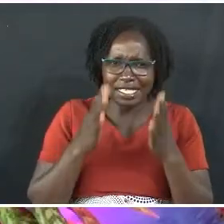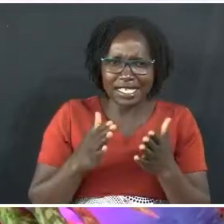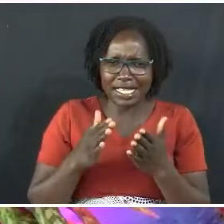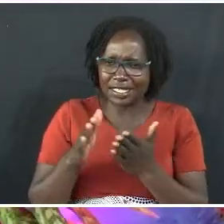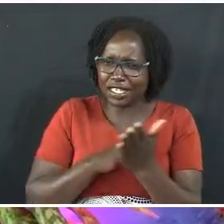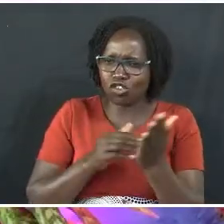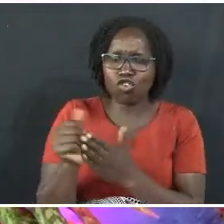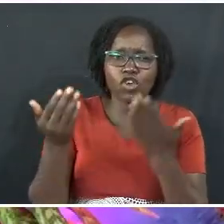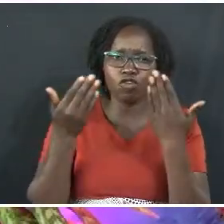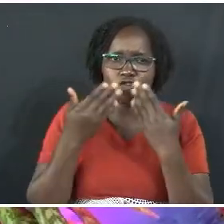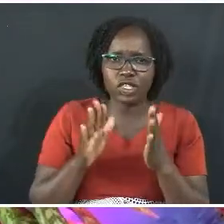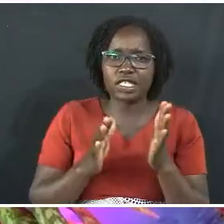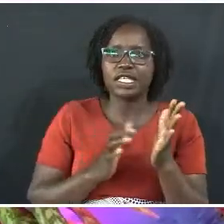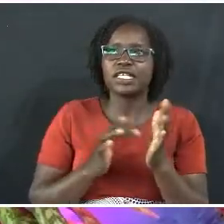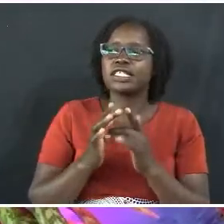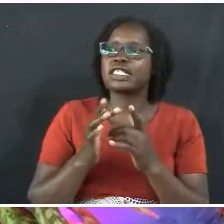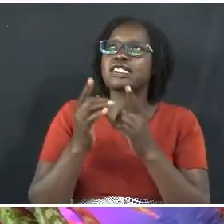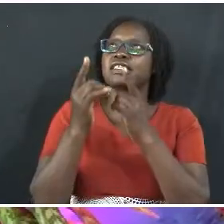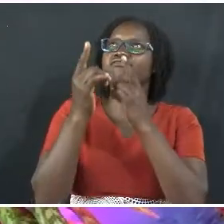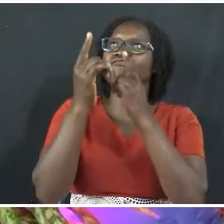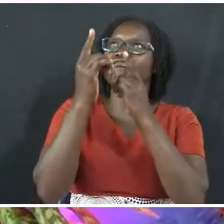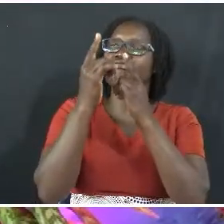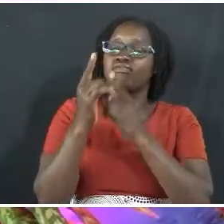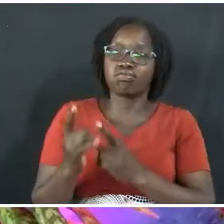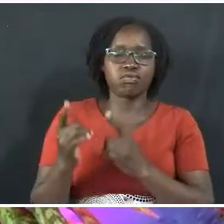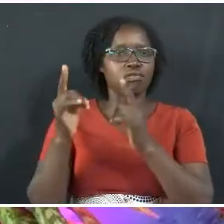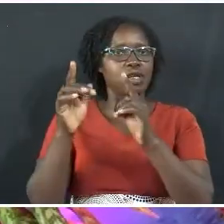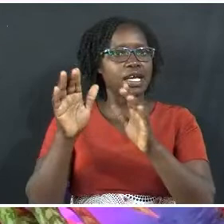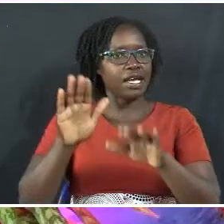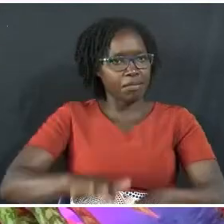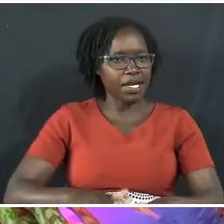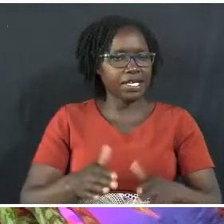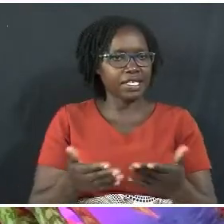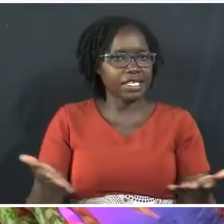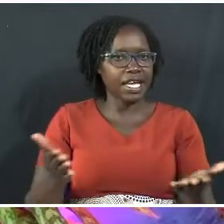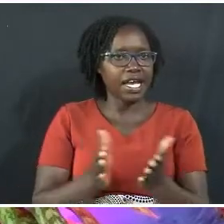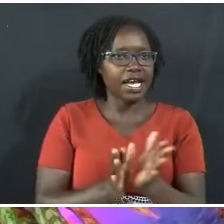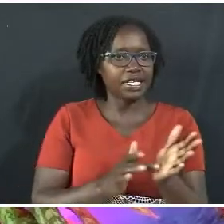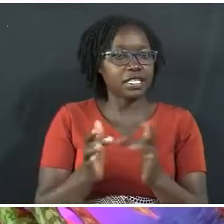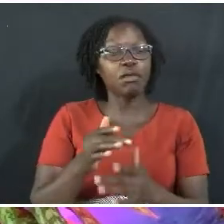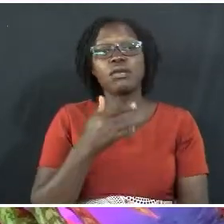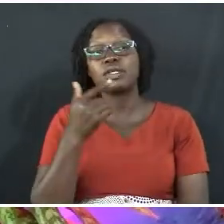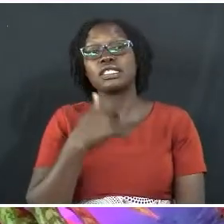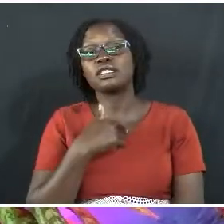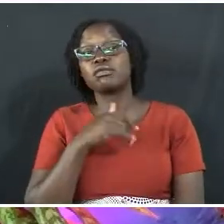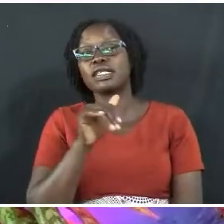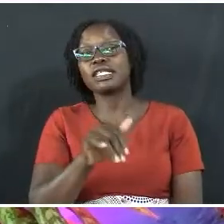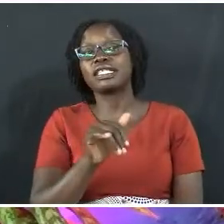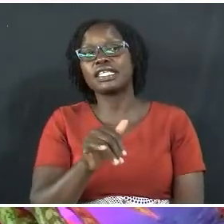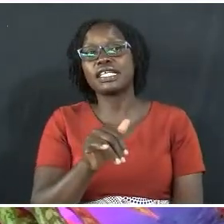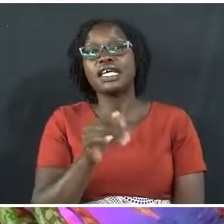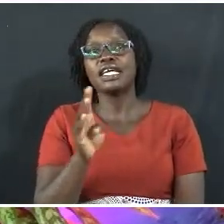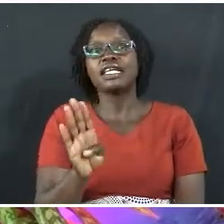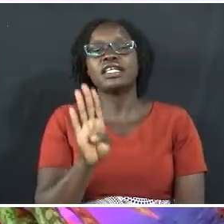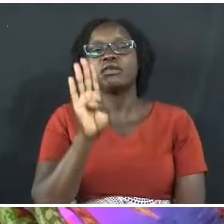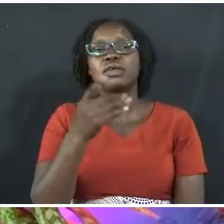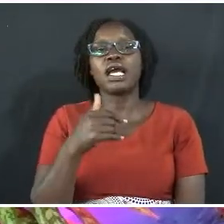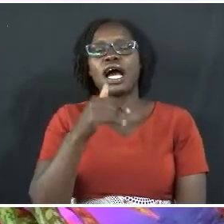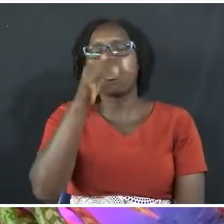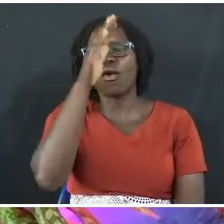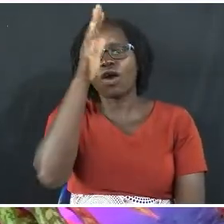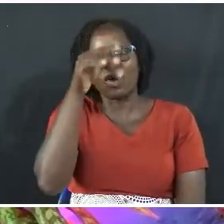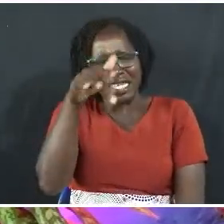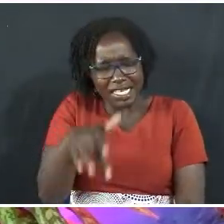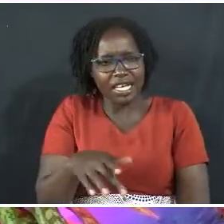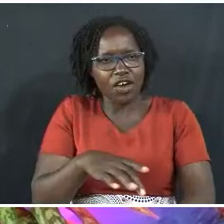are no more, Jesus will bring you back here. And my Bible tells me that he will be our God right on